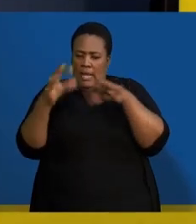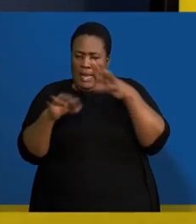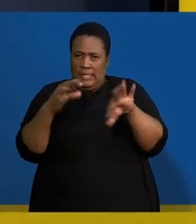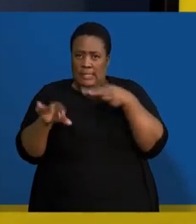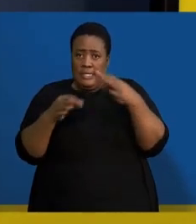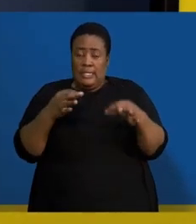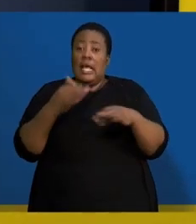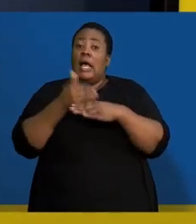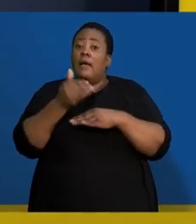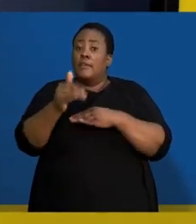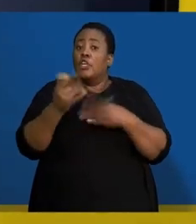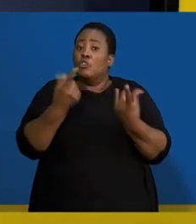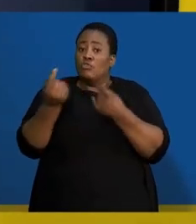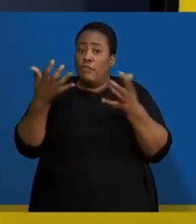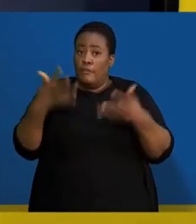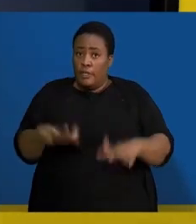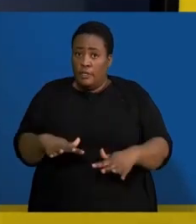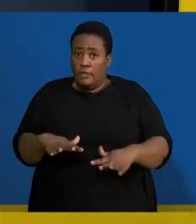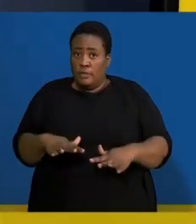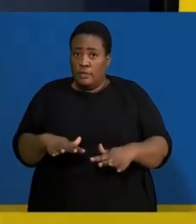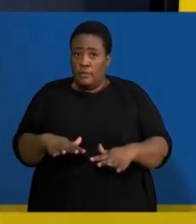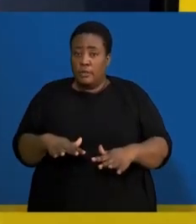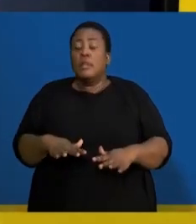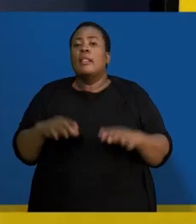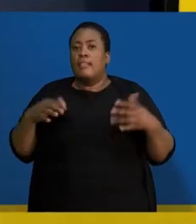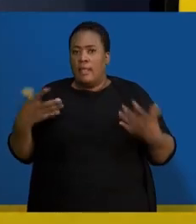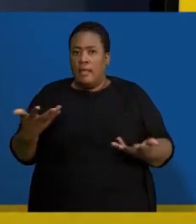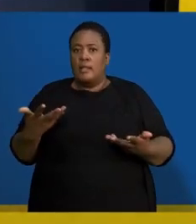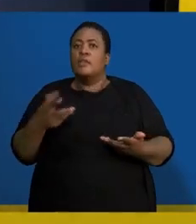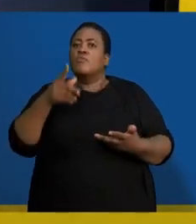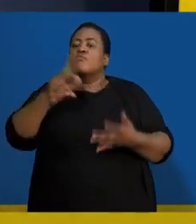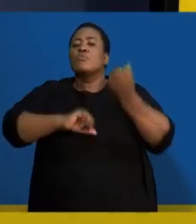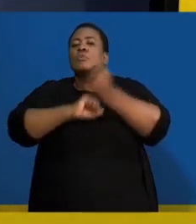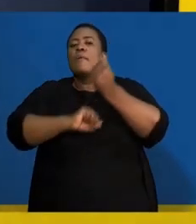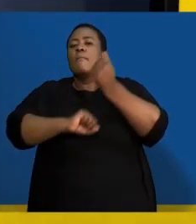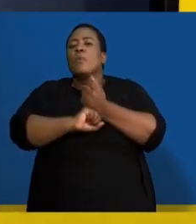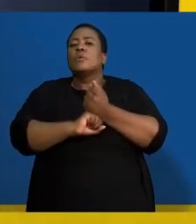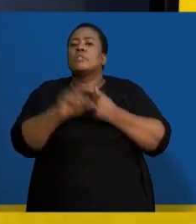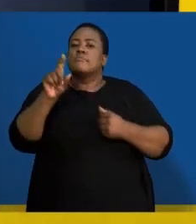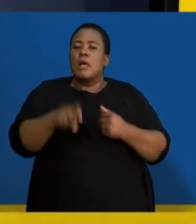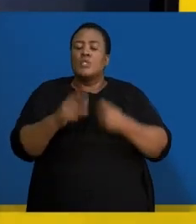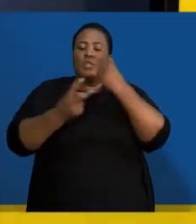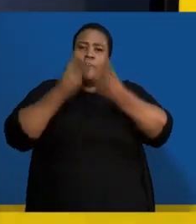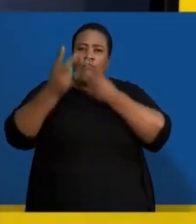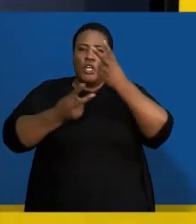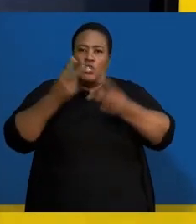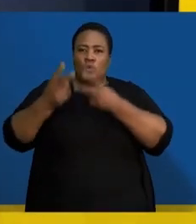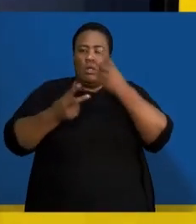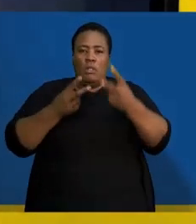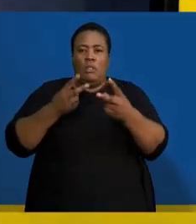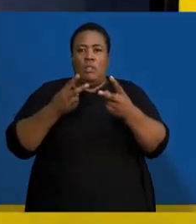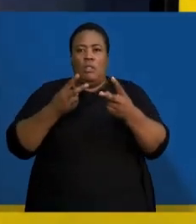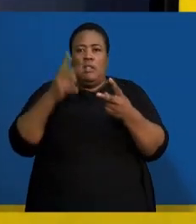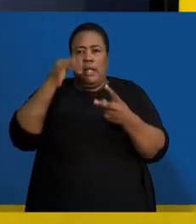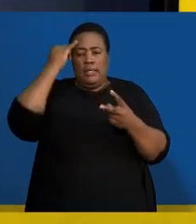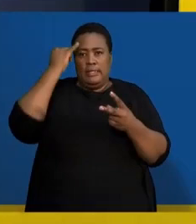message that is conveyed by that cartoon, you then need to support it with the visual clues in the source